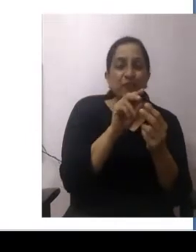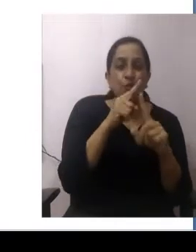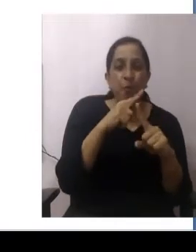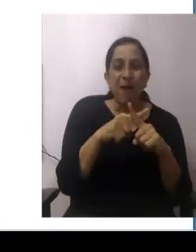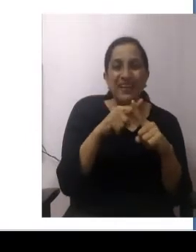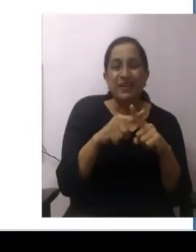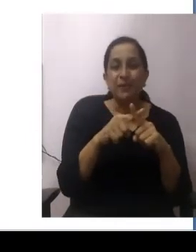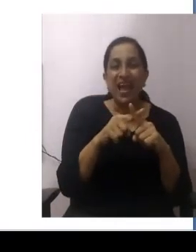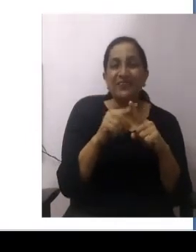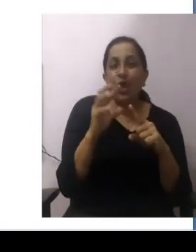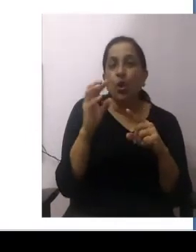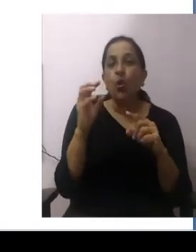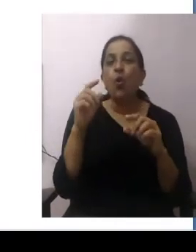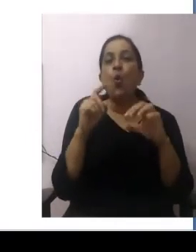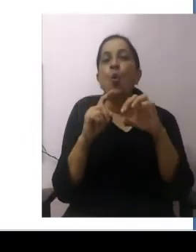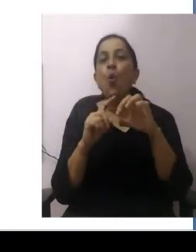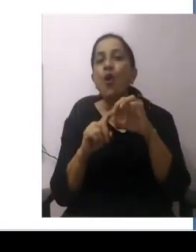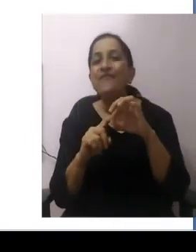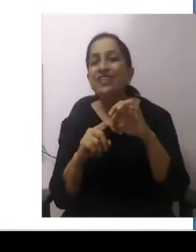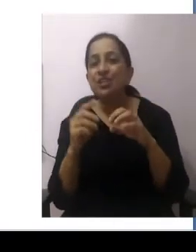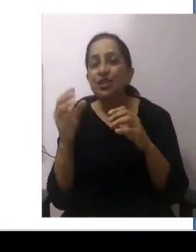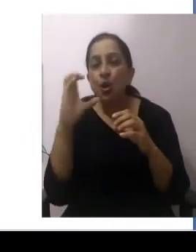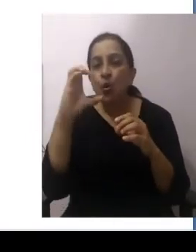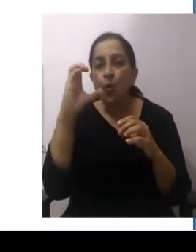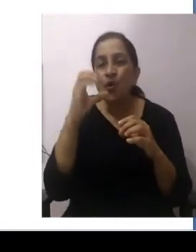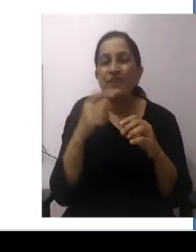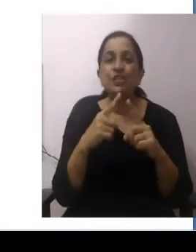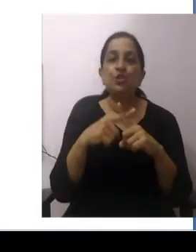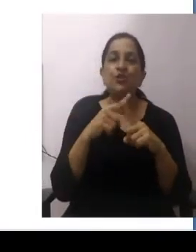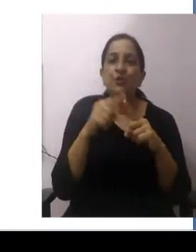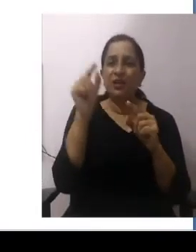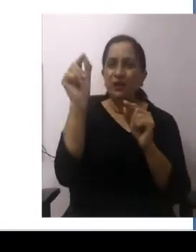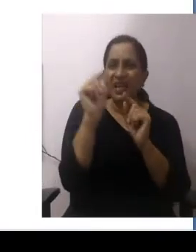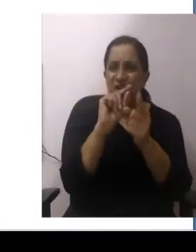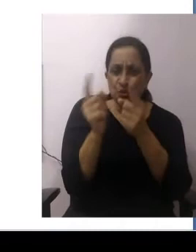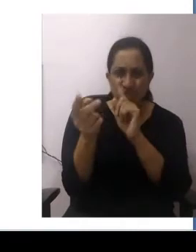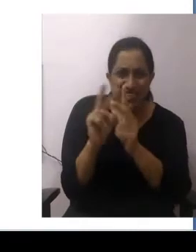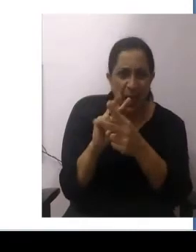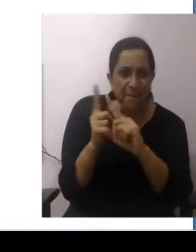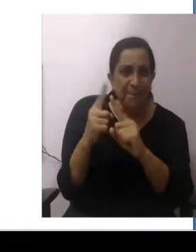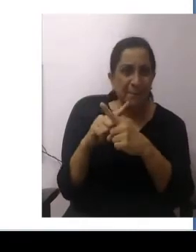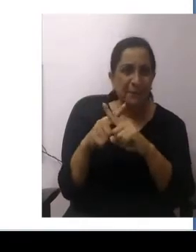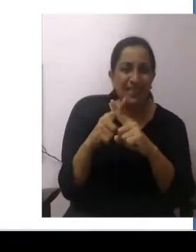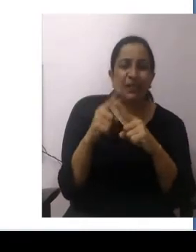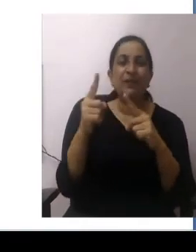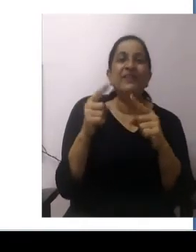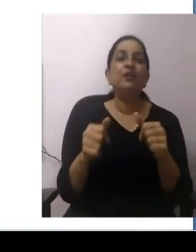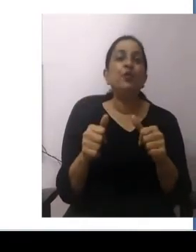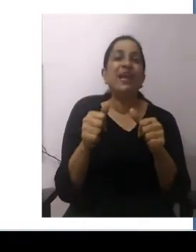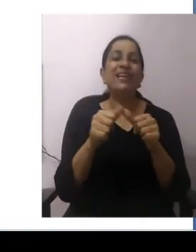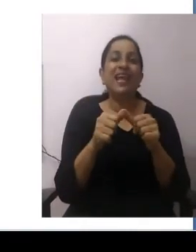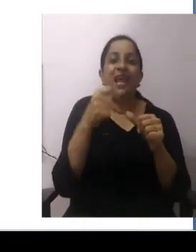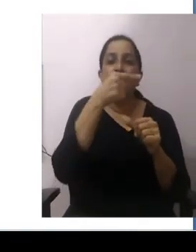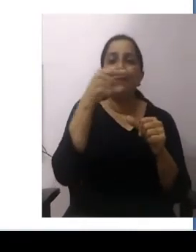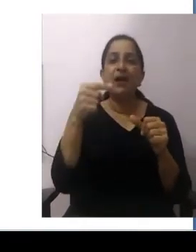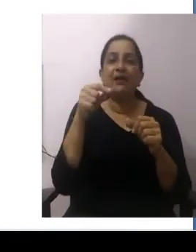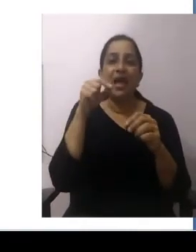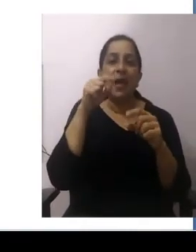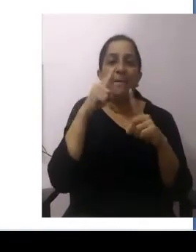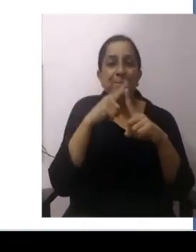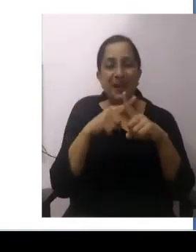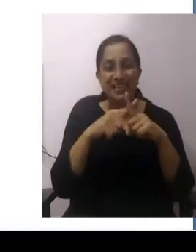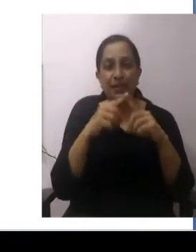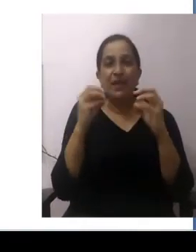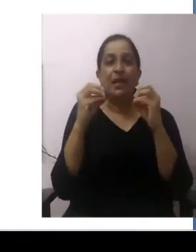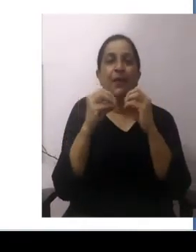this. Then the next one, coefficient of this multiplied by this, like that you can arrive at A bar into